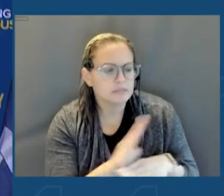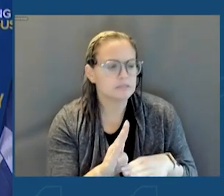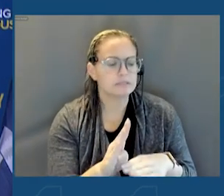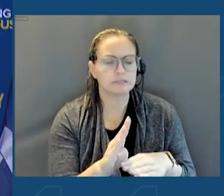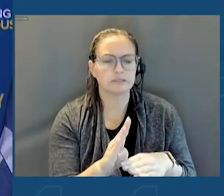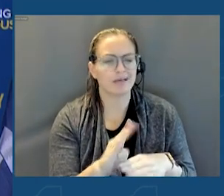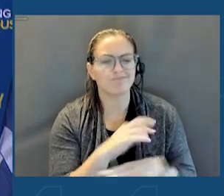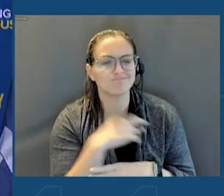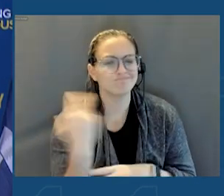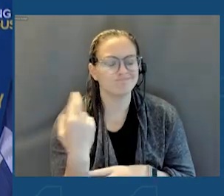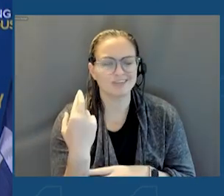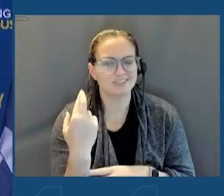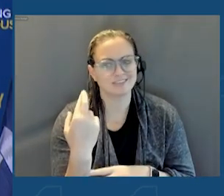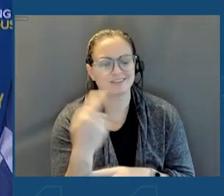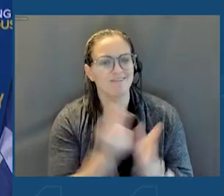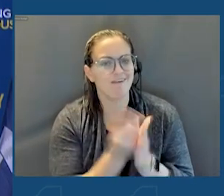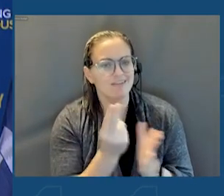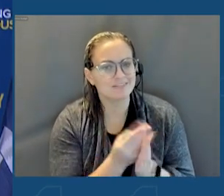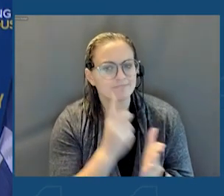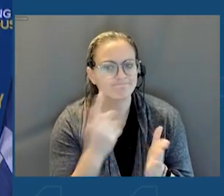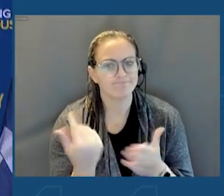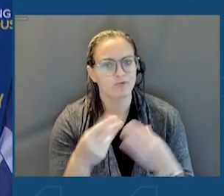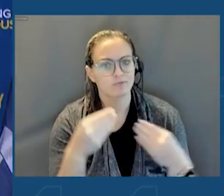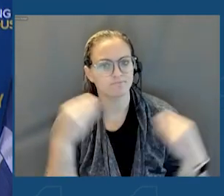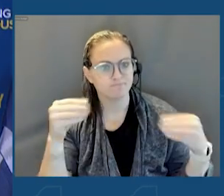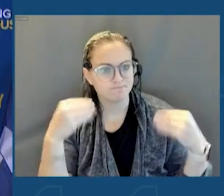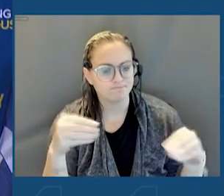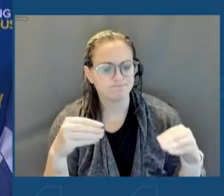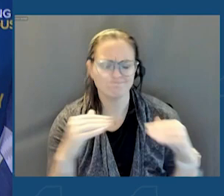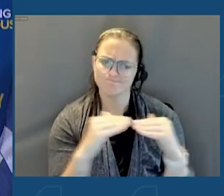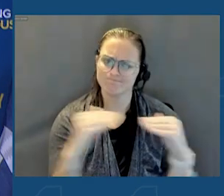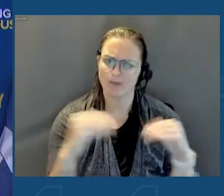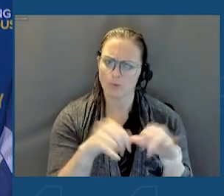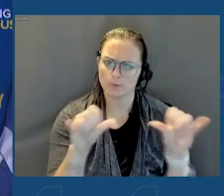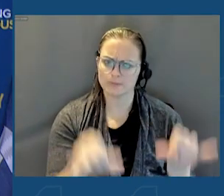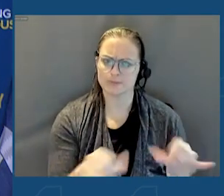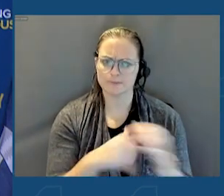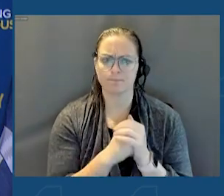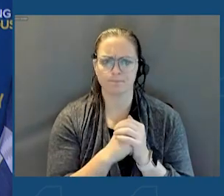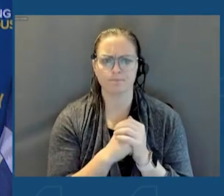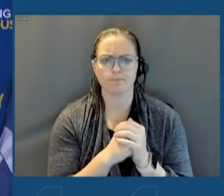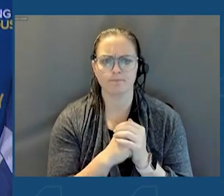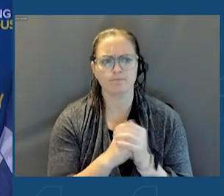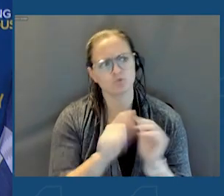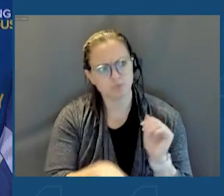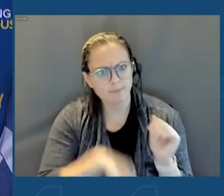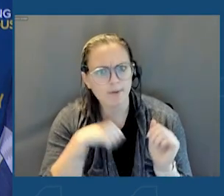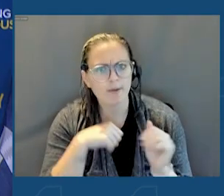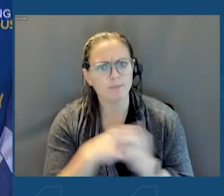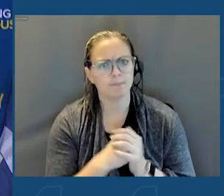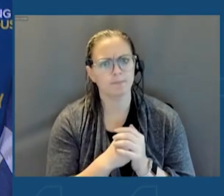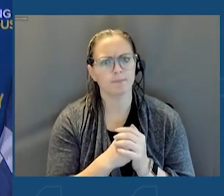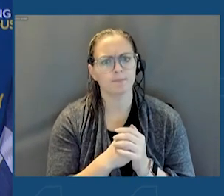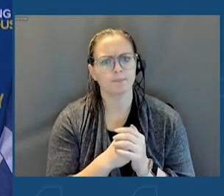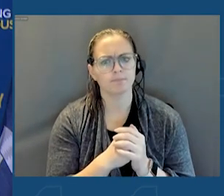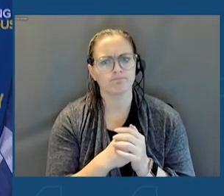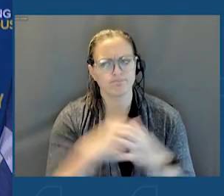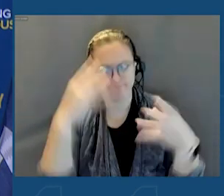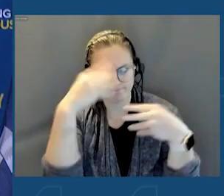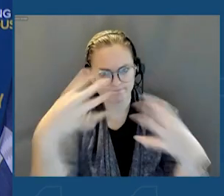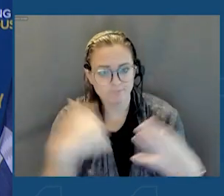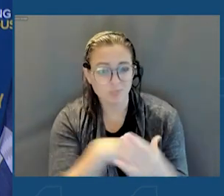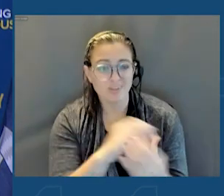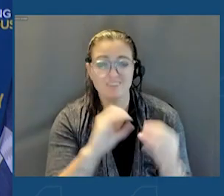of our cannabis market. We're building an equitable system like no other, something we all should be proud of. But let people know we have